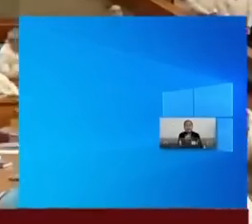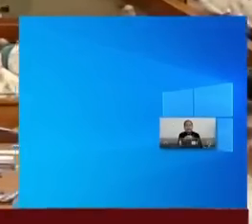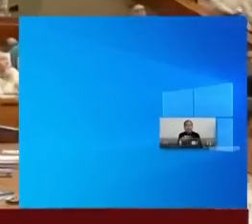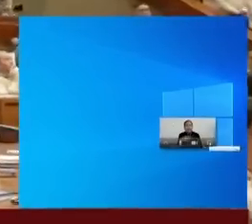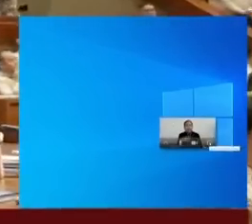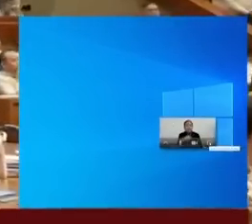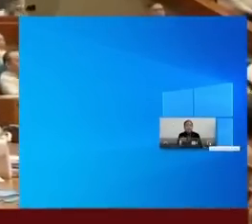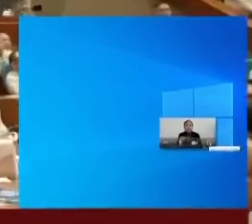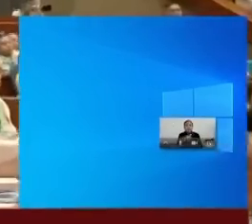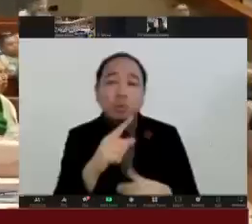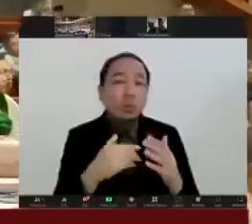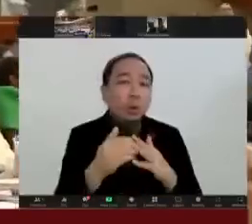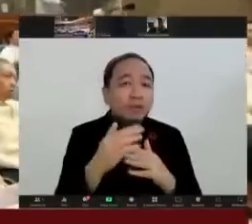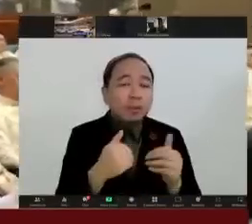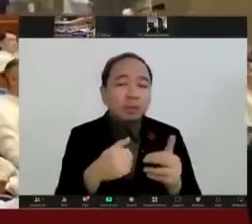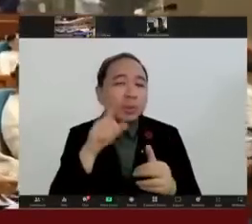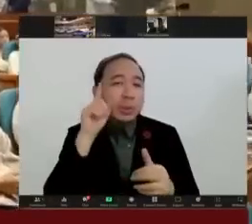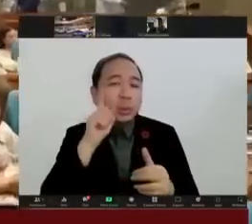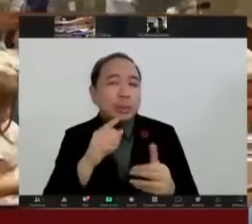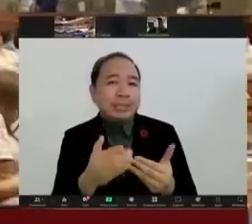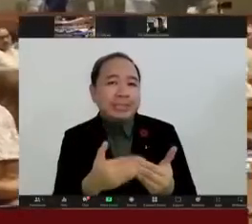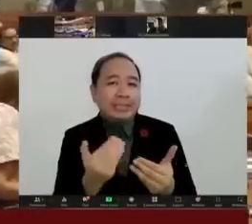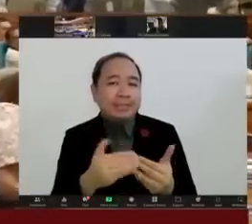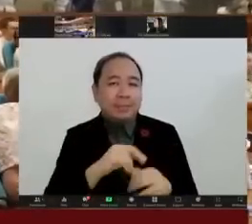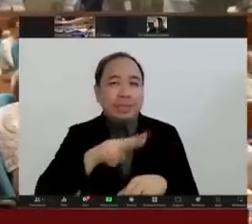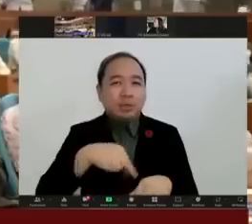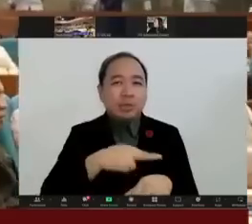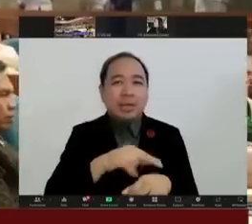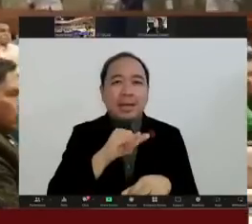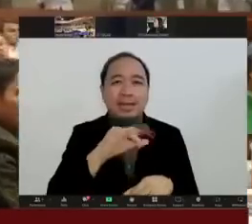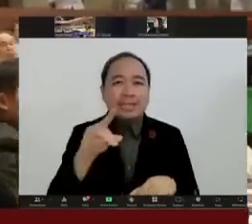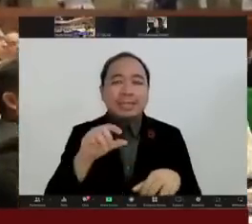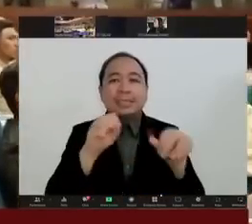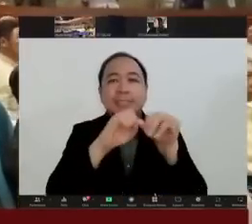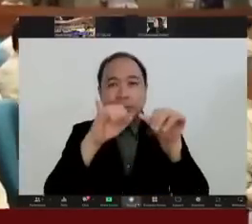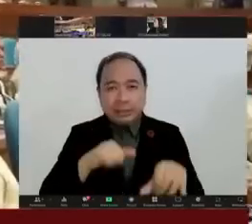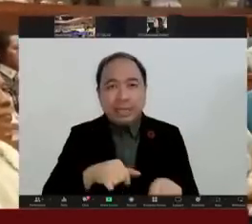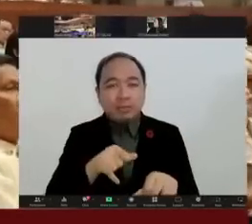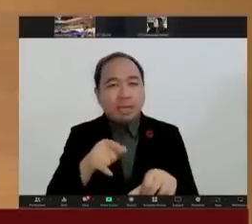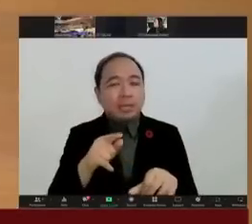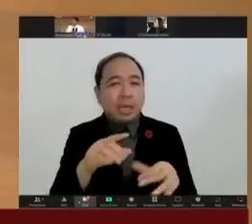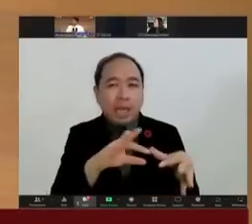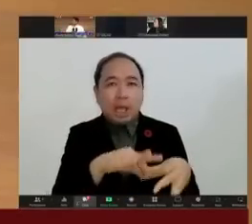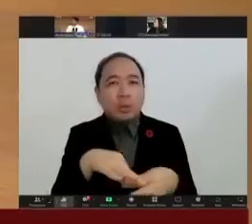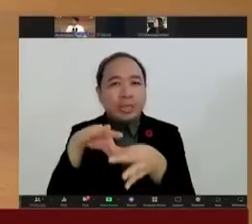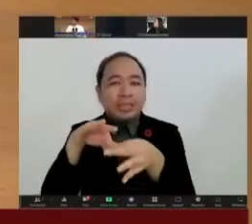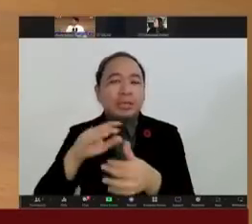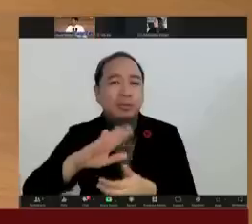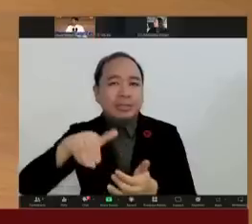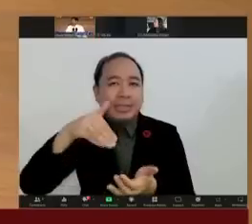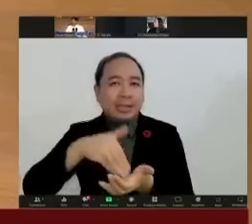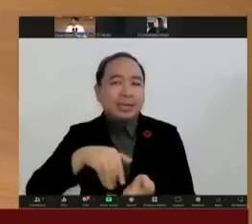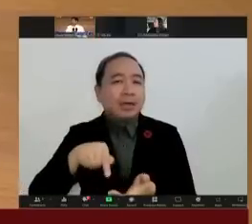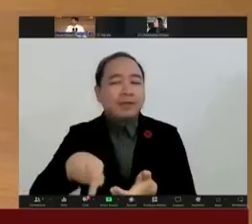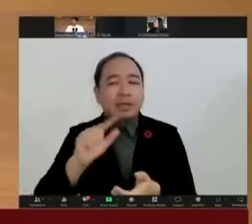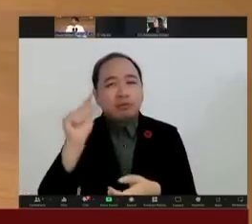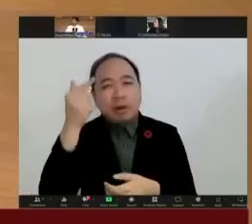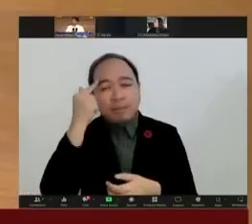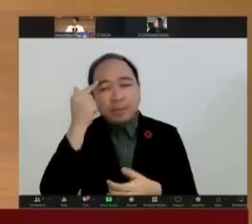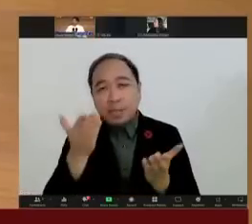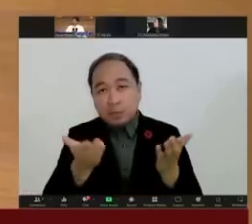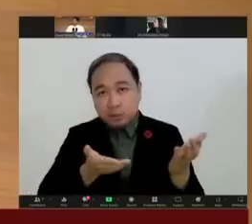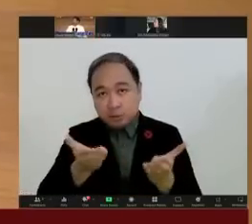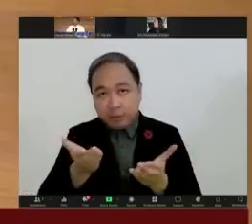public. The national ID system will be at the core of this digitally transformed network of government services. It will